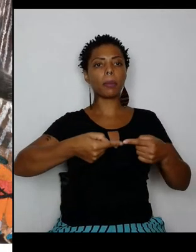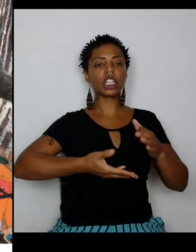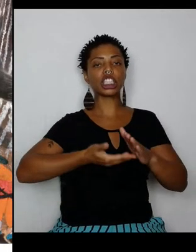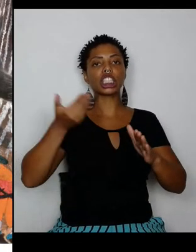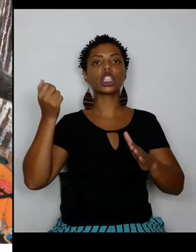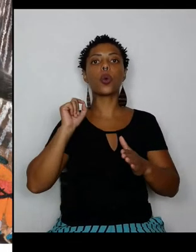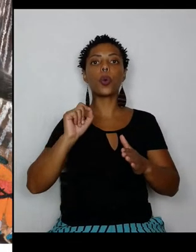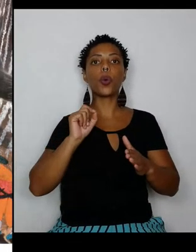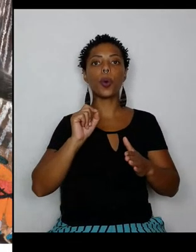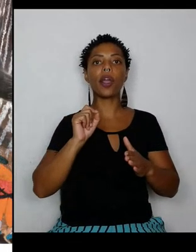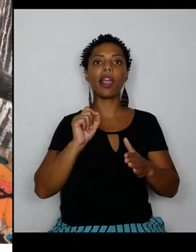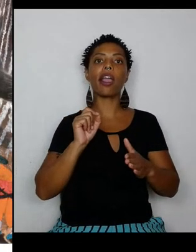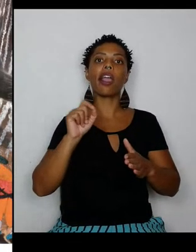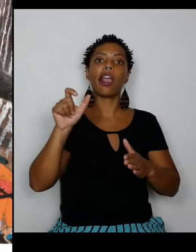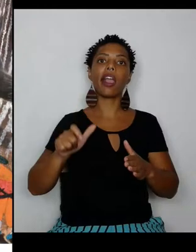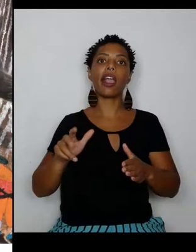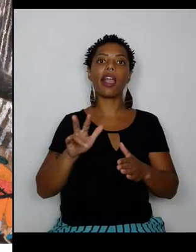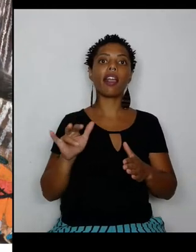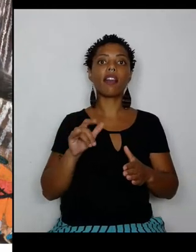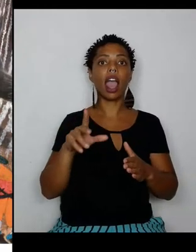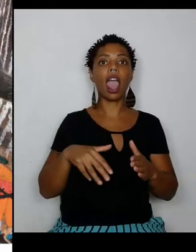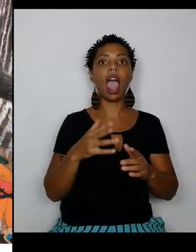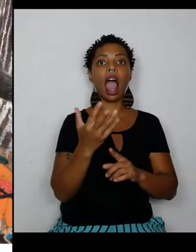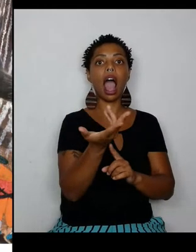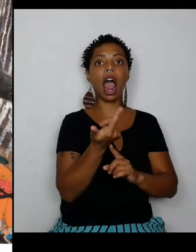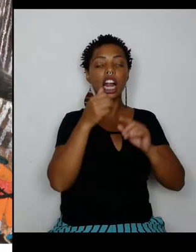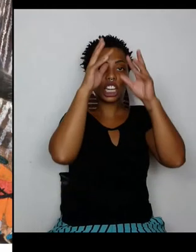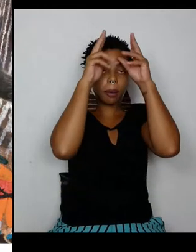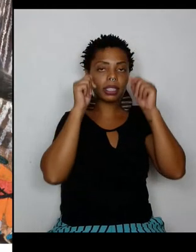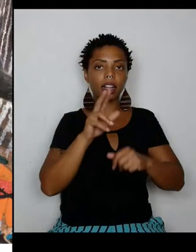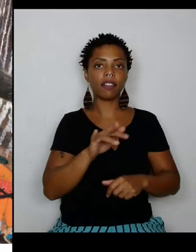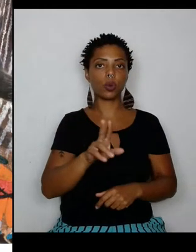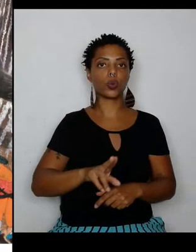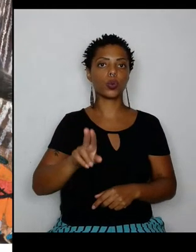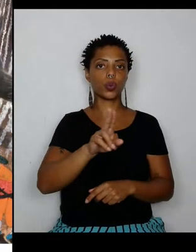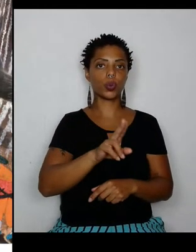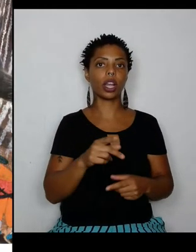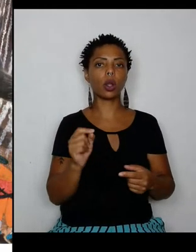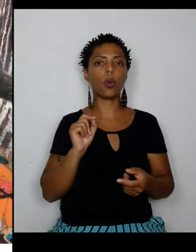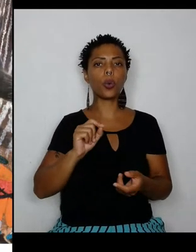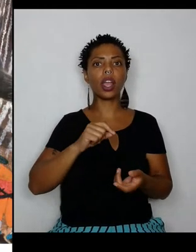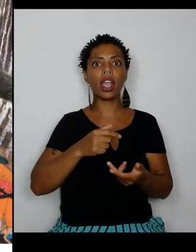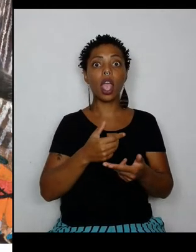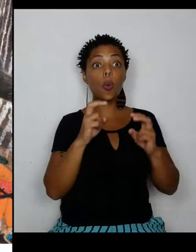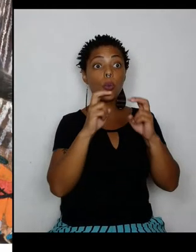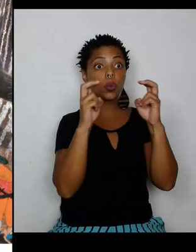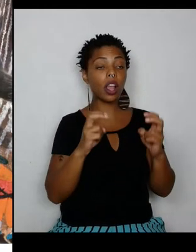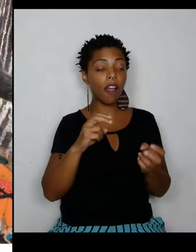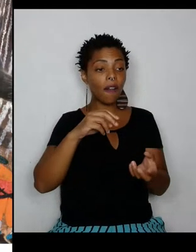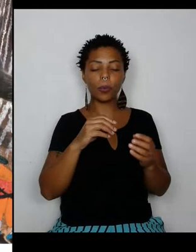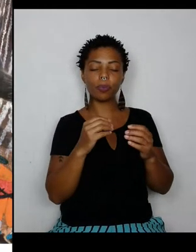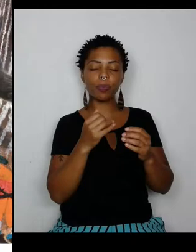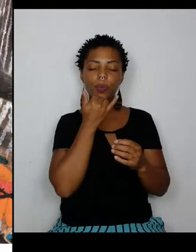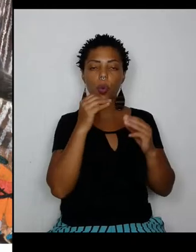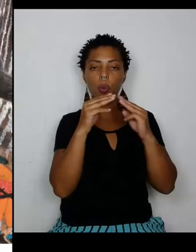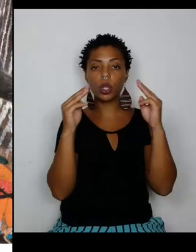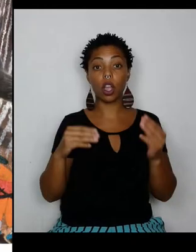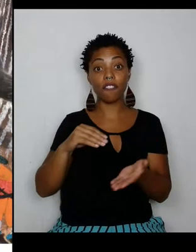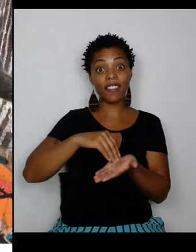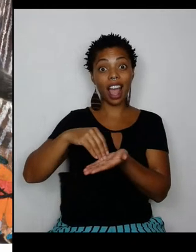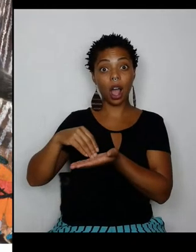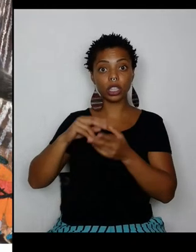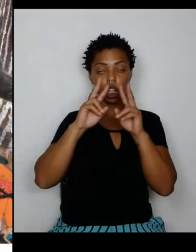serve to de-politicize abstract art that's why the major gaps we see in the